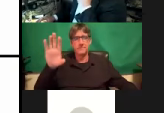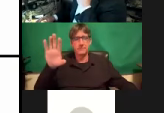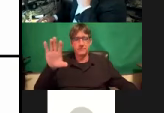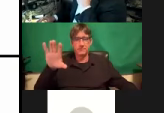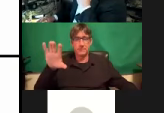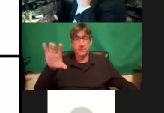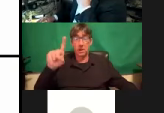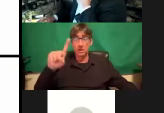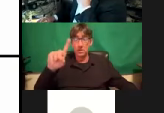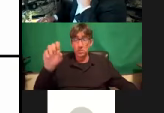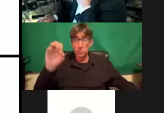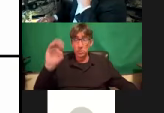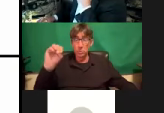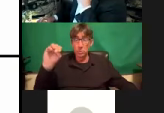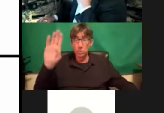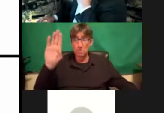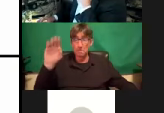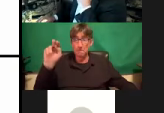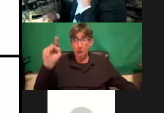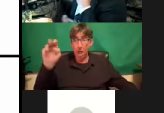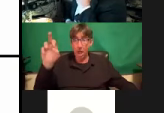bomber.